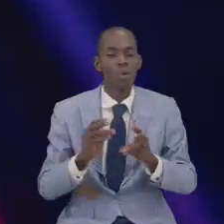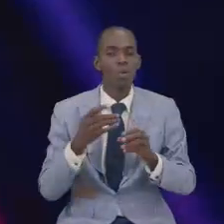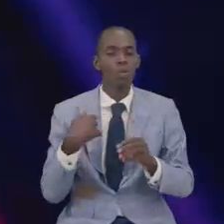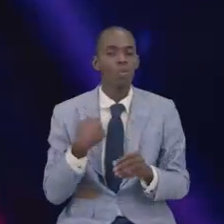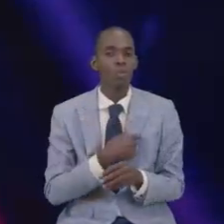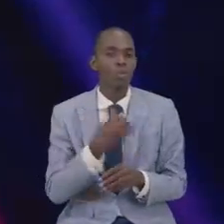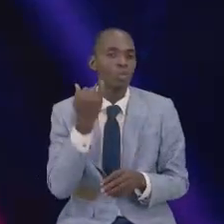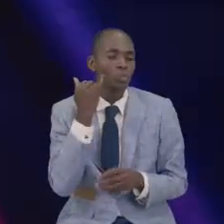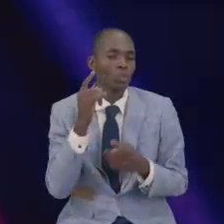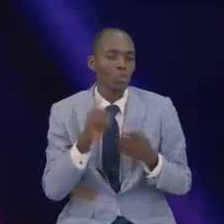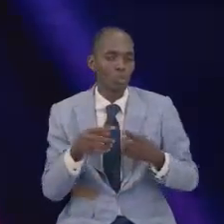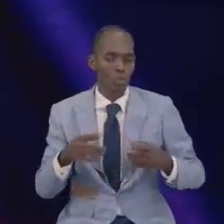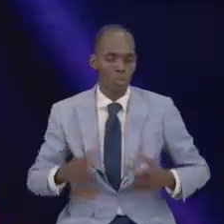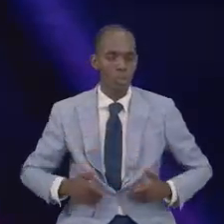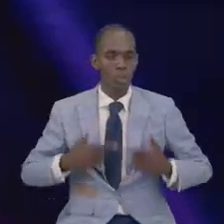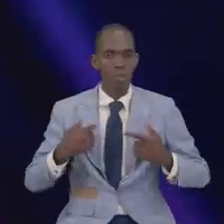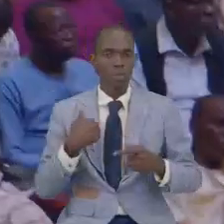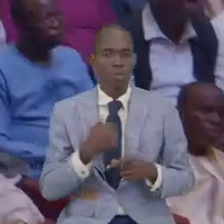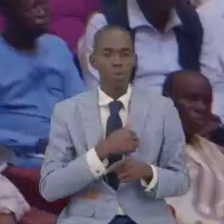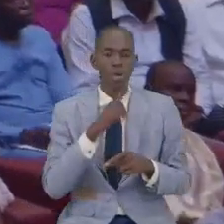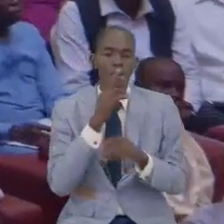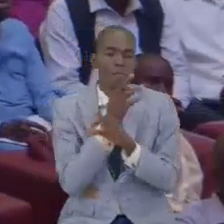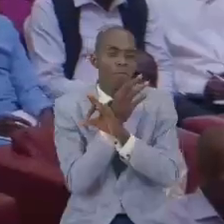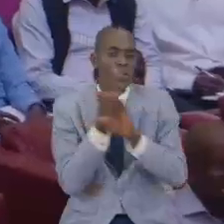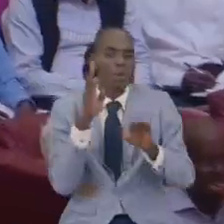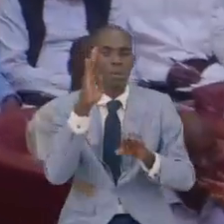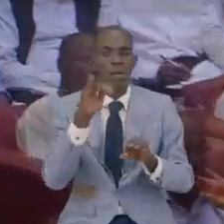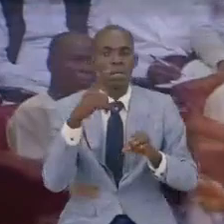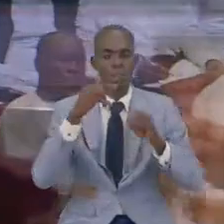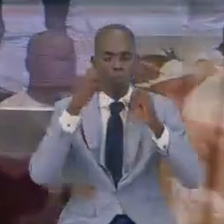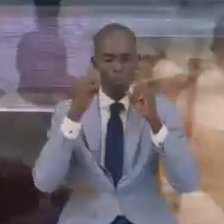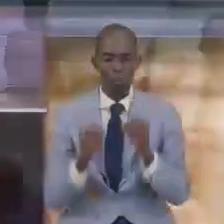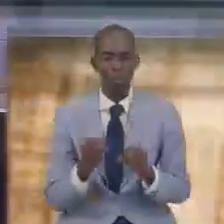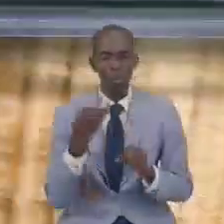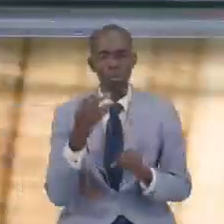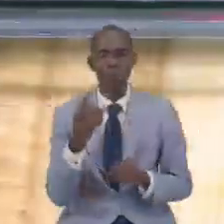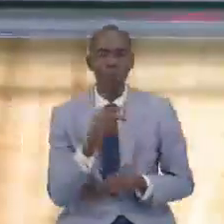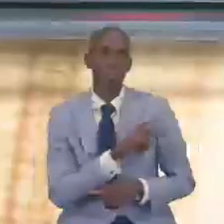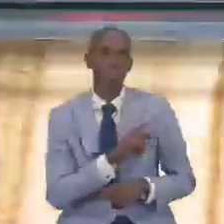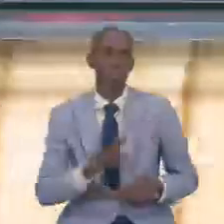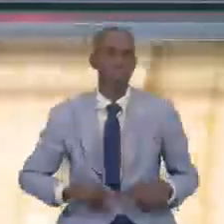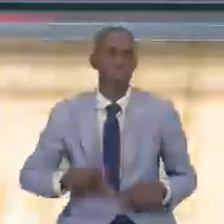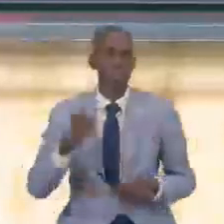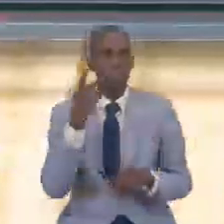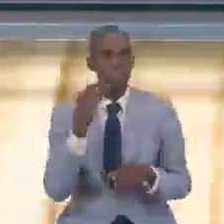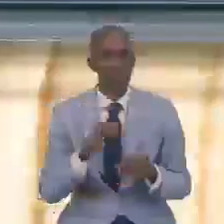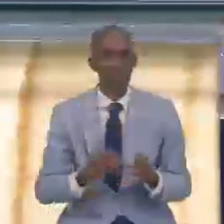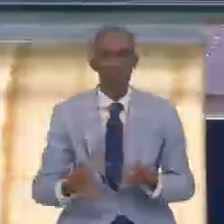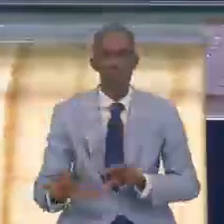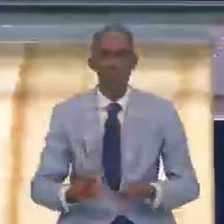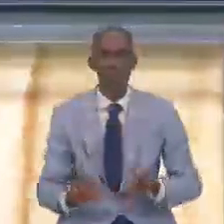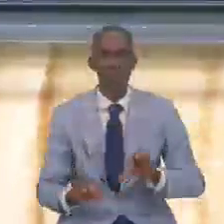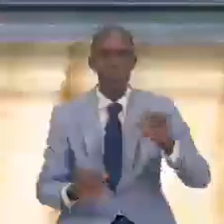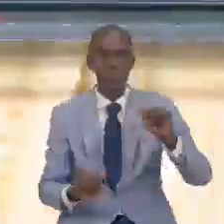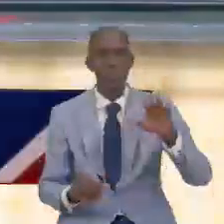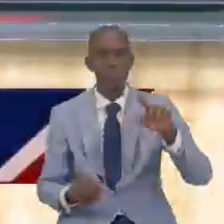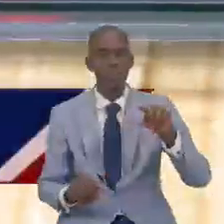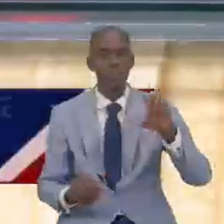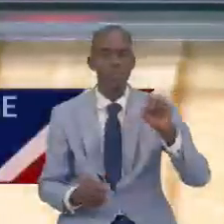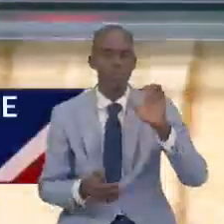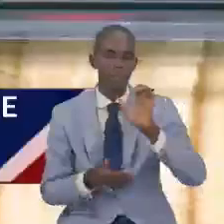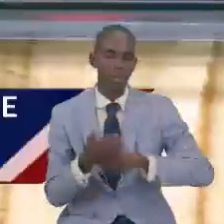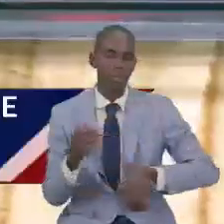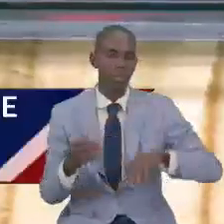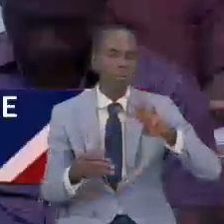We're liberated by the power of the King. Look at Acts chapter 4, and we're reading from verse 13.